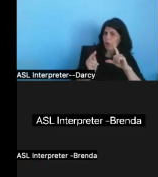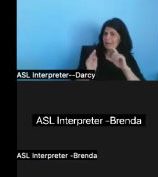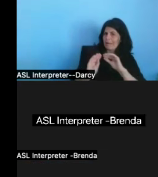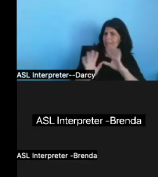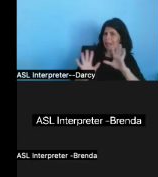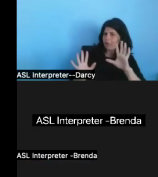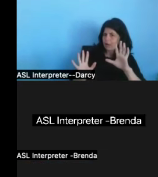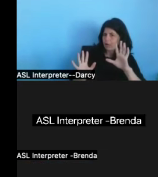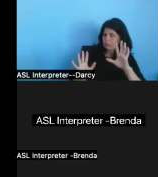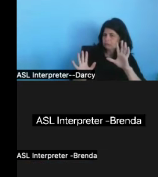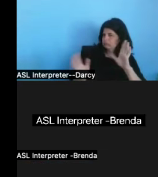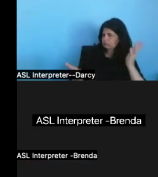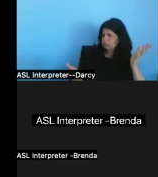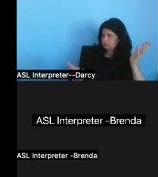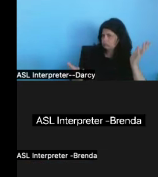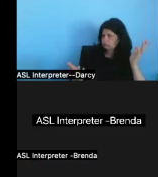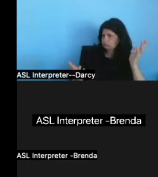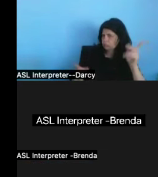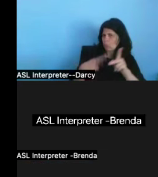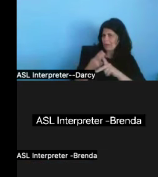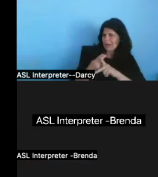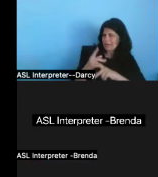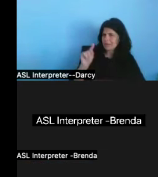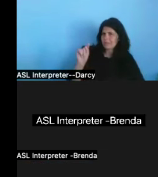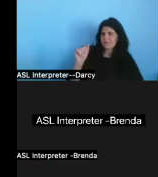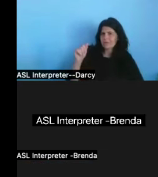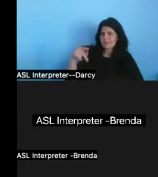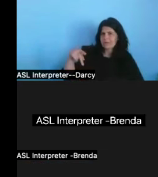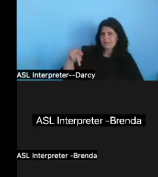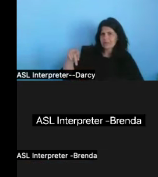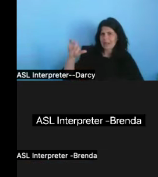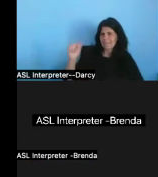what type of tapping into are you interested in there?